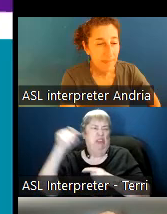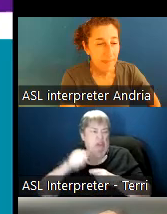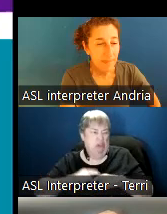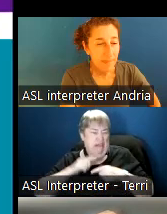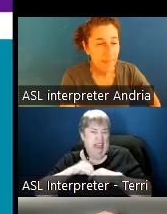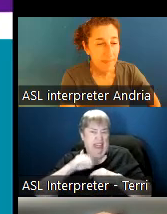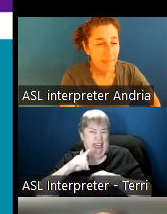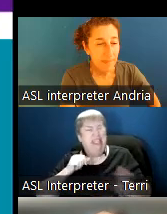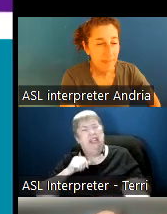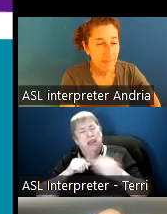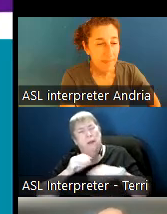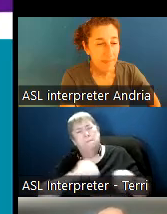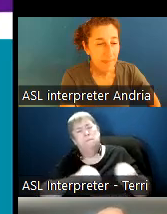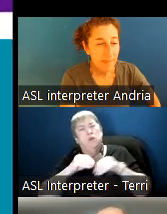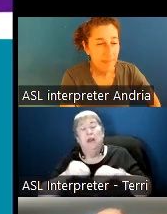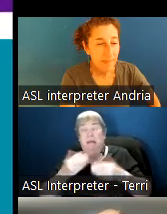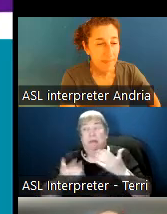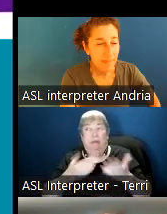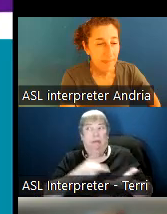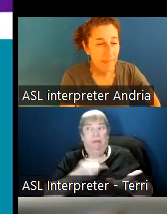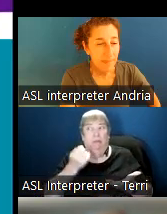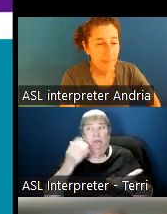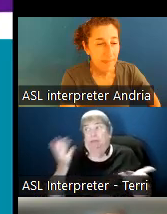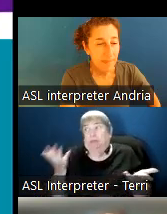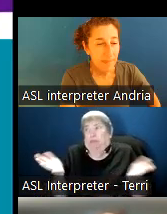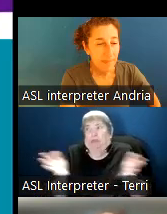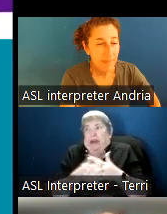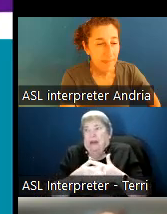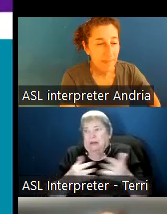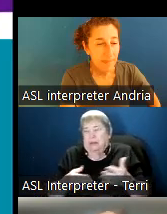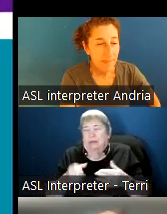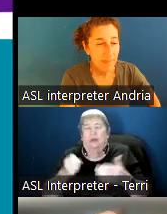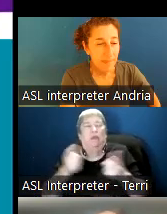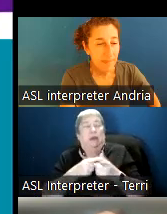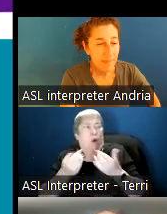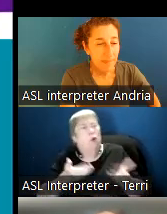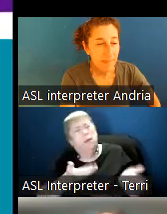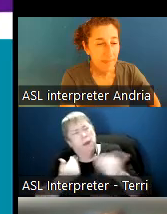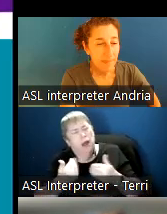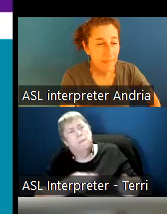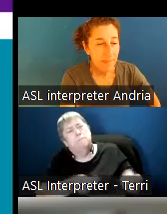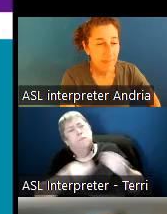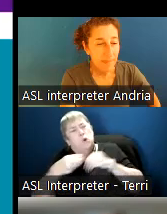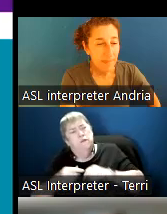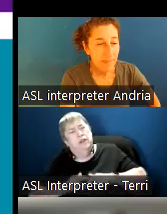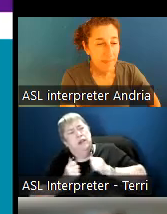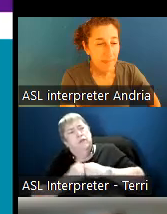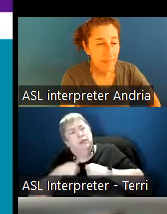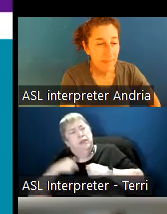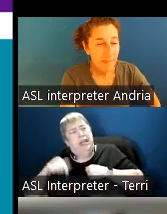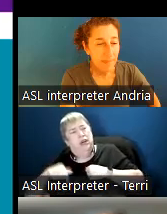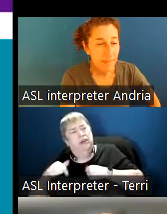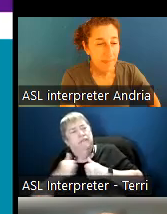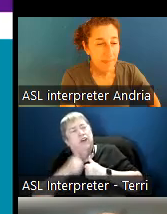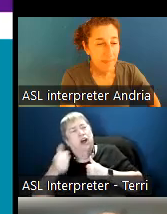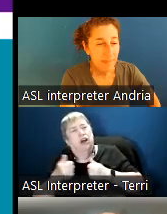care of the baby, and then you can find a job up here. And they get married, and it's all, that's what it's going to be. And